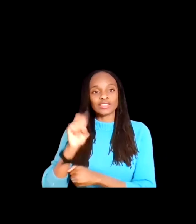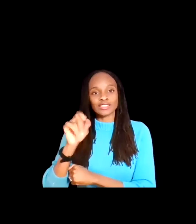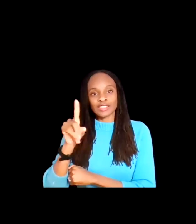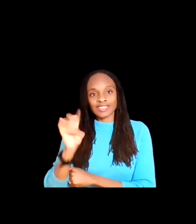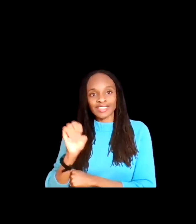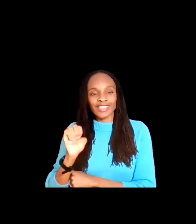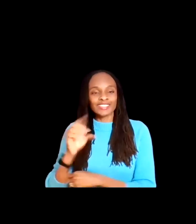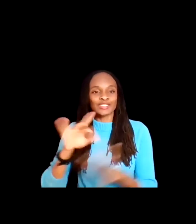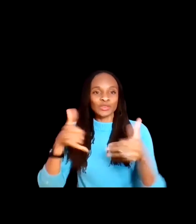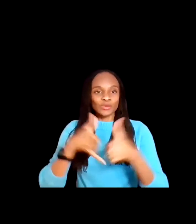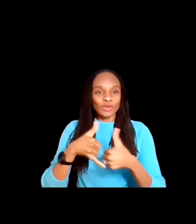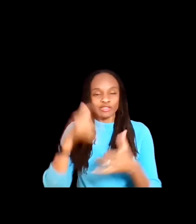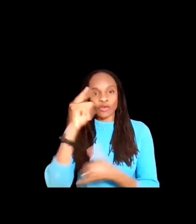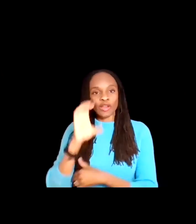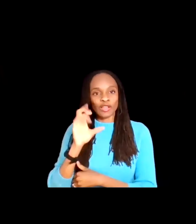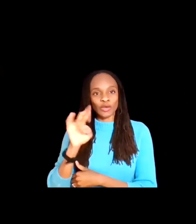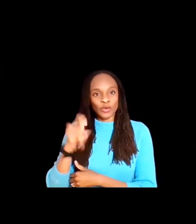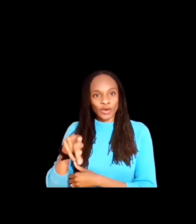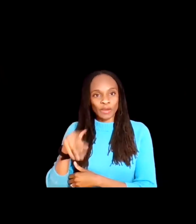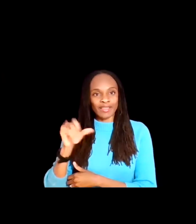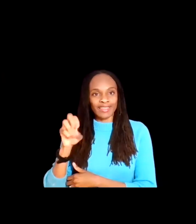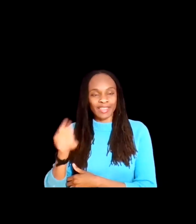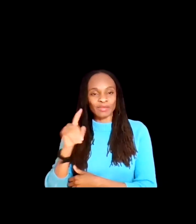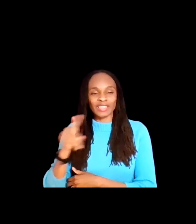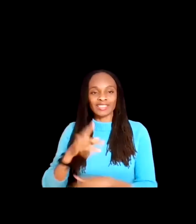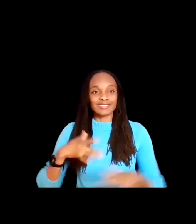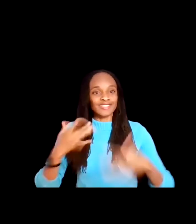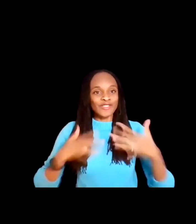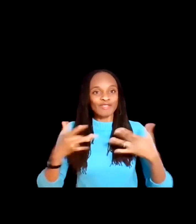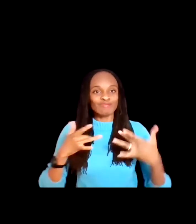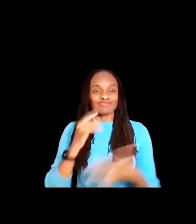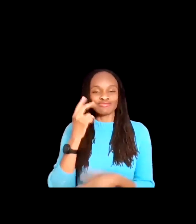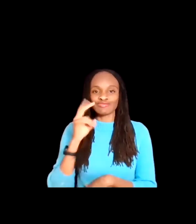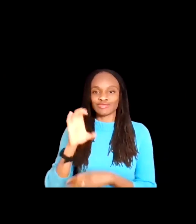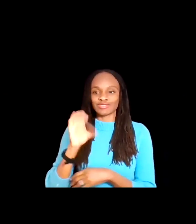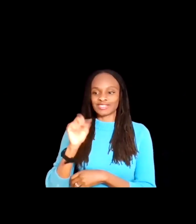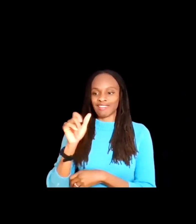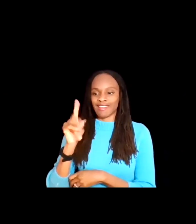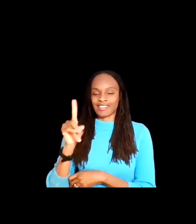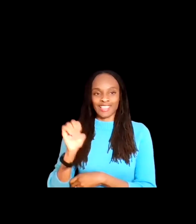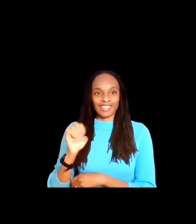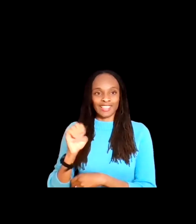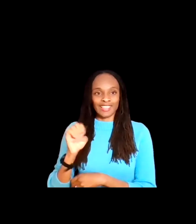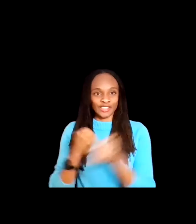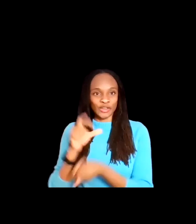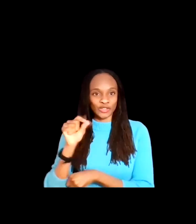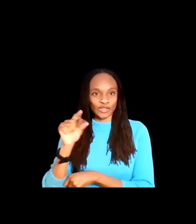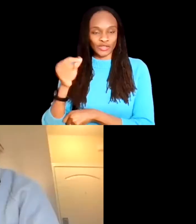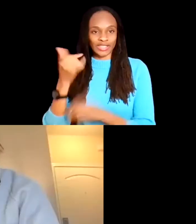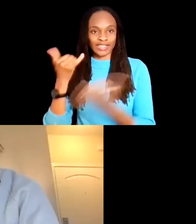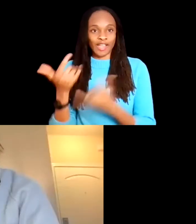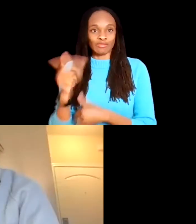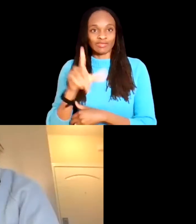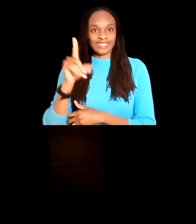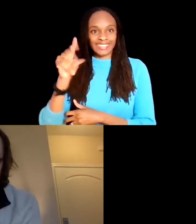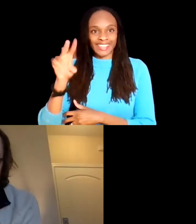documentary Crip Camp and was thrilled to attend Sundance in person in 2020. I'd like to hand the floor over to David.